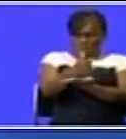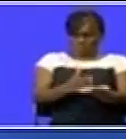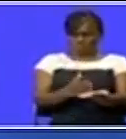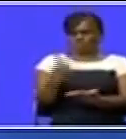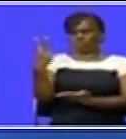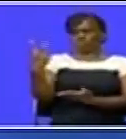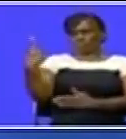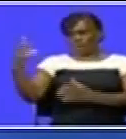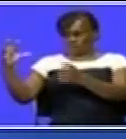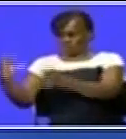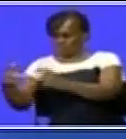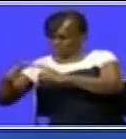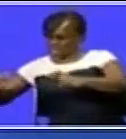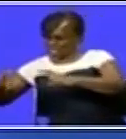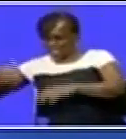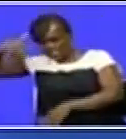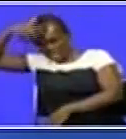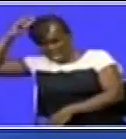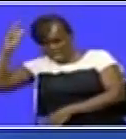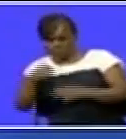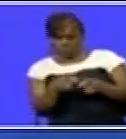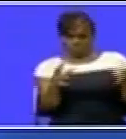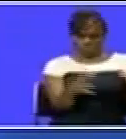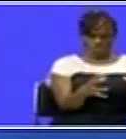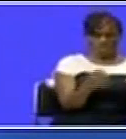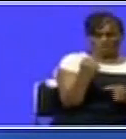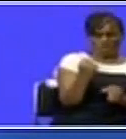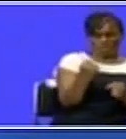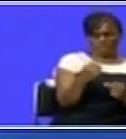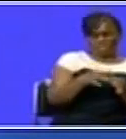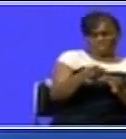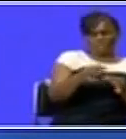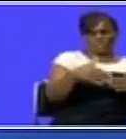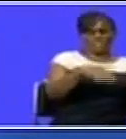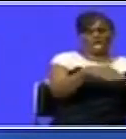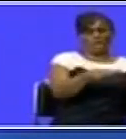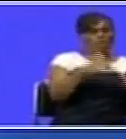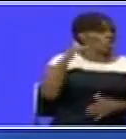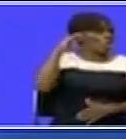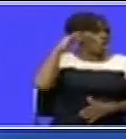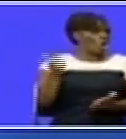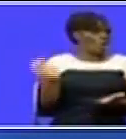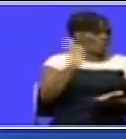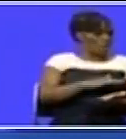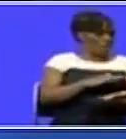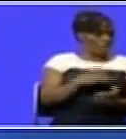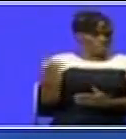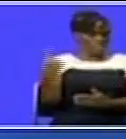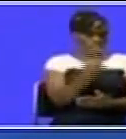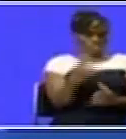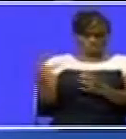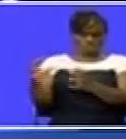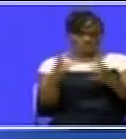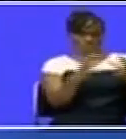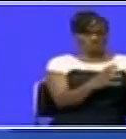groups. One group searched for lions, while the other group was stationed 5 kilometers away, playing the callback sound. Each group with a lead